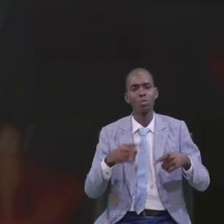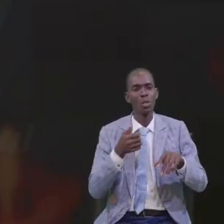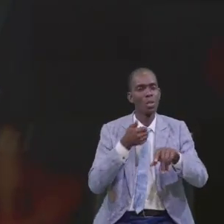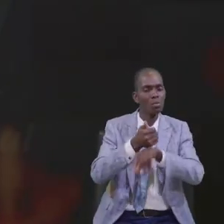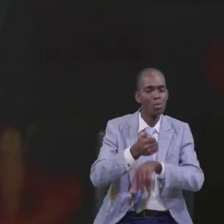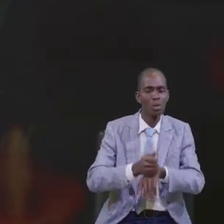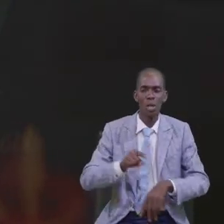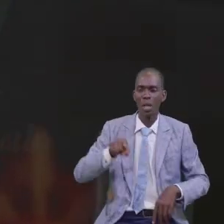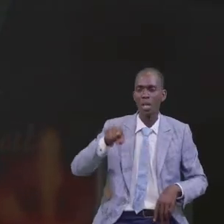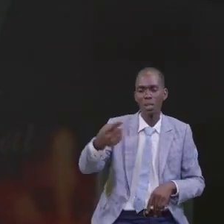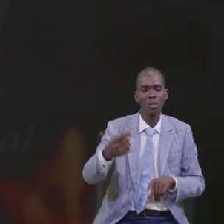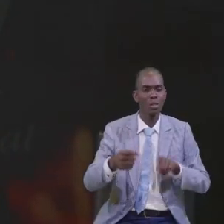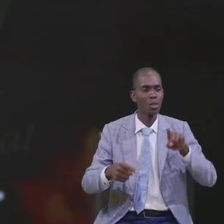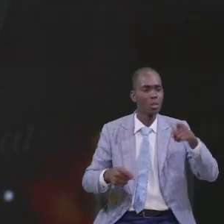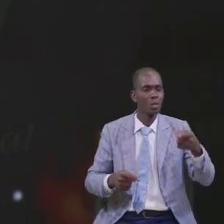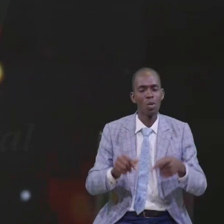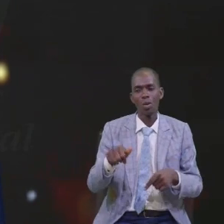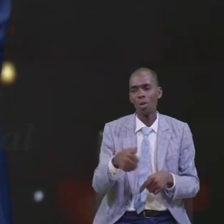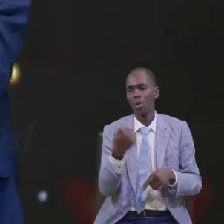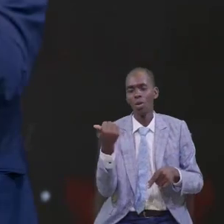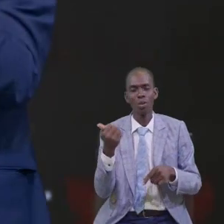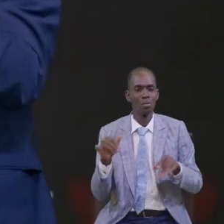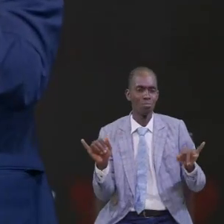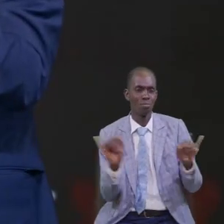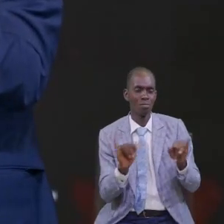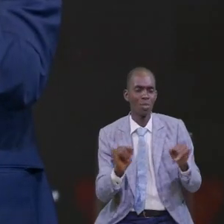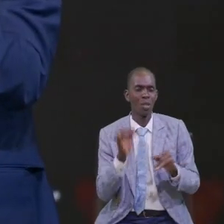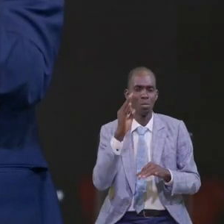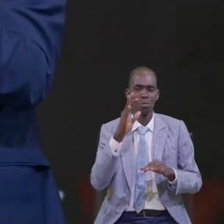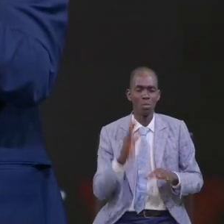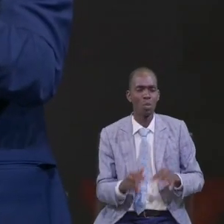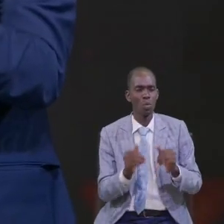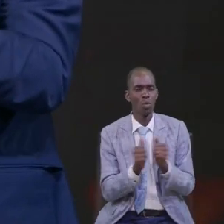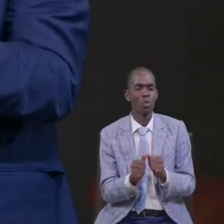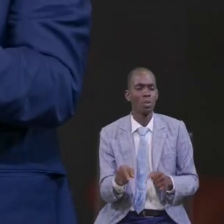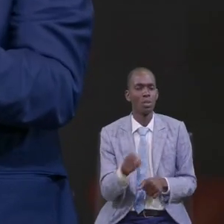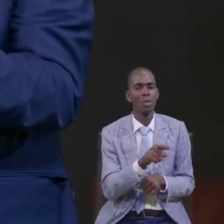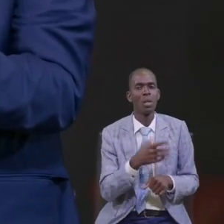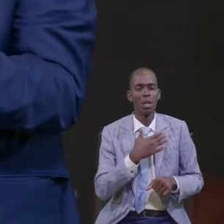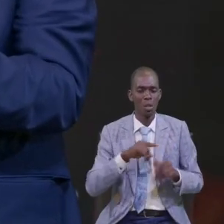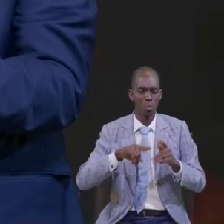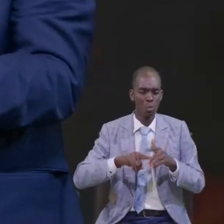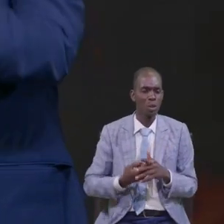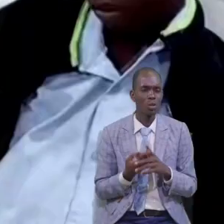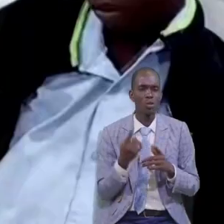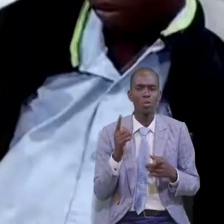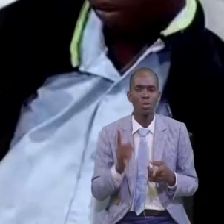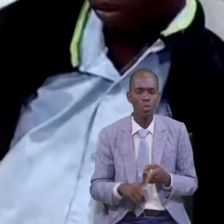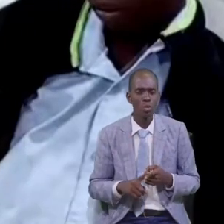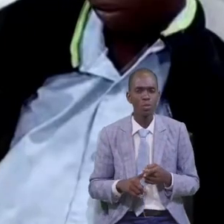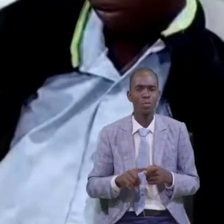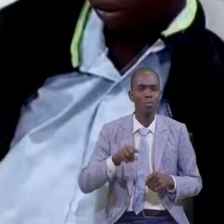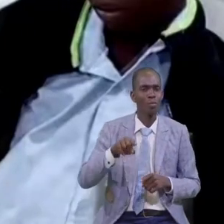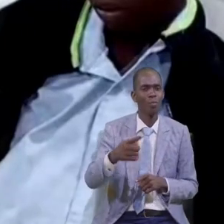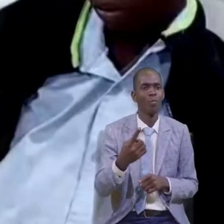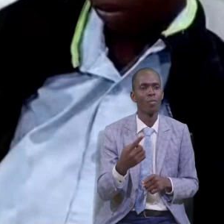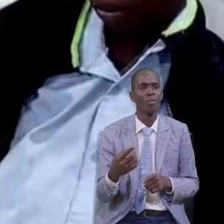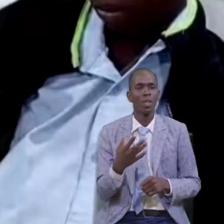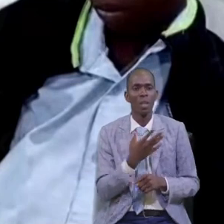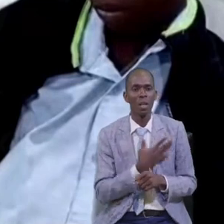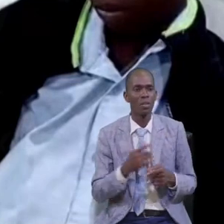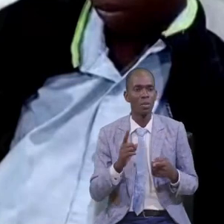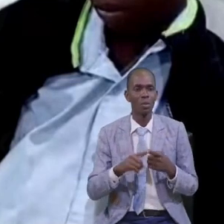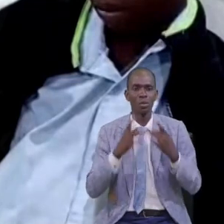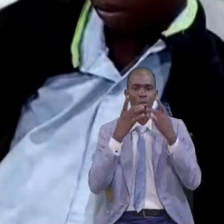fellow overseers, his fellow pastors. He begins to criticize and to slander his